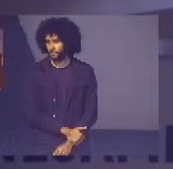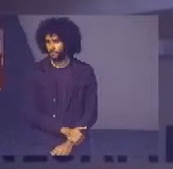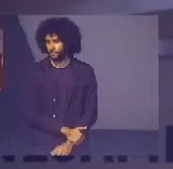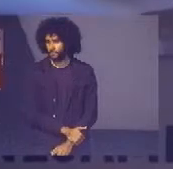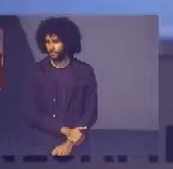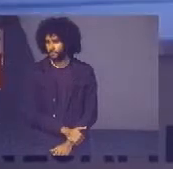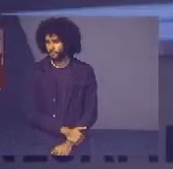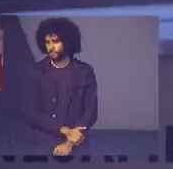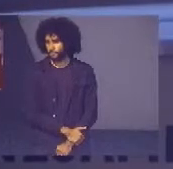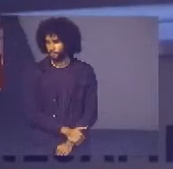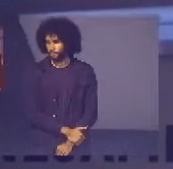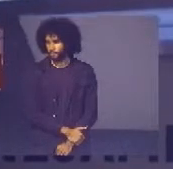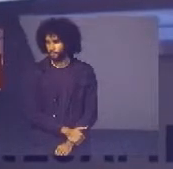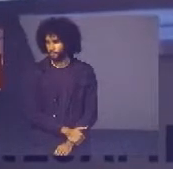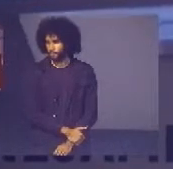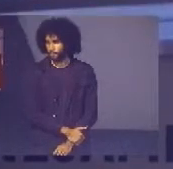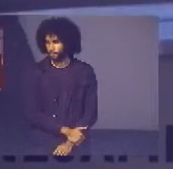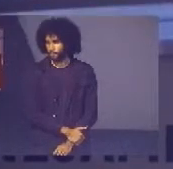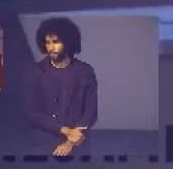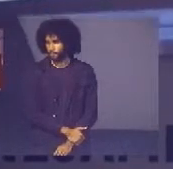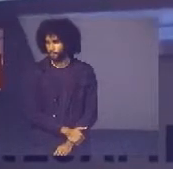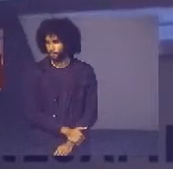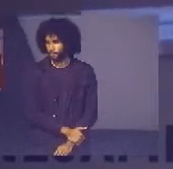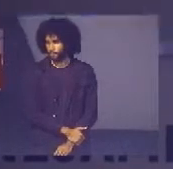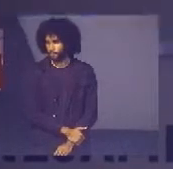You and me